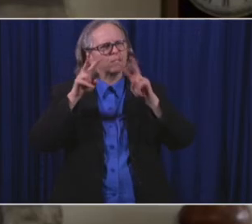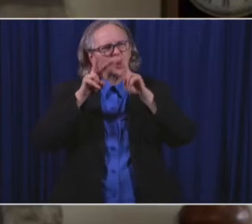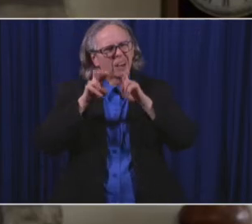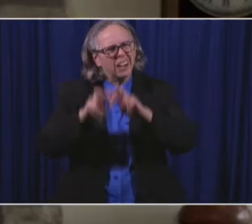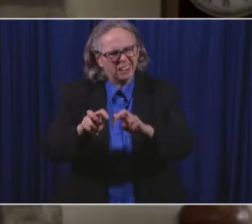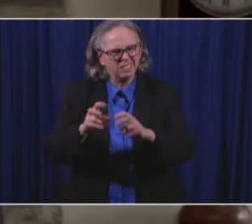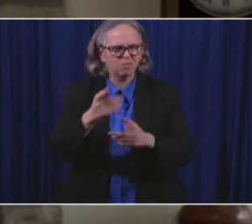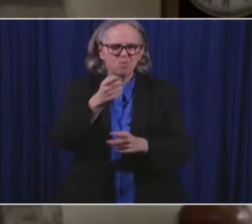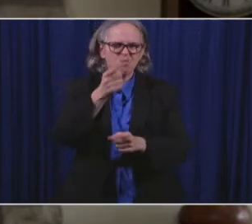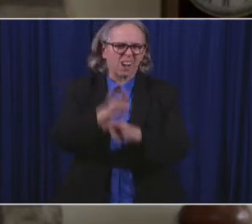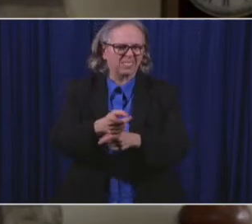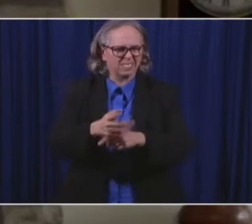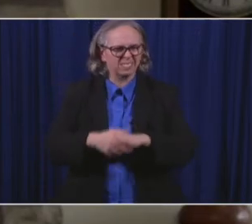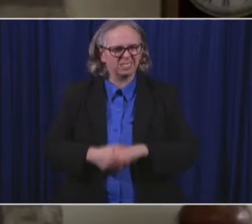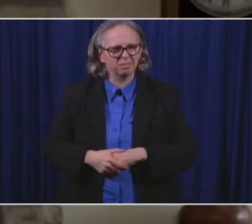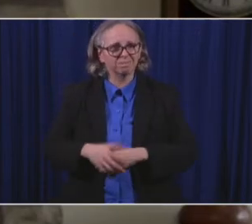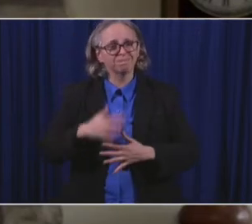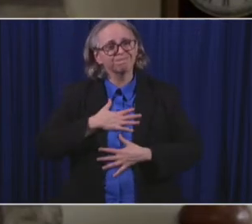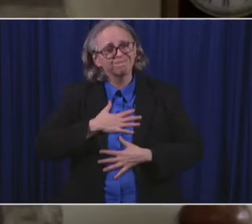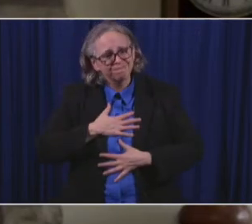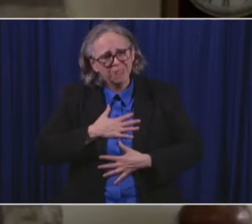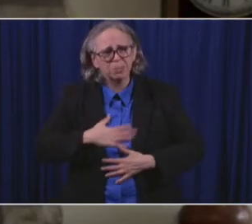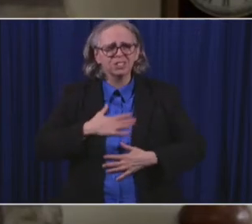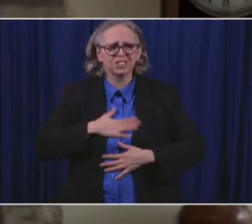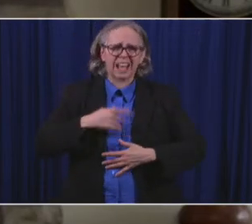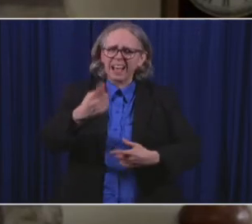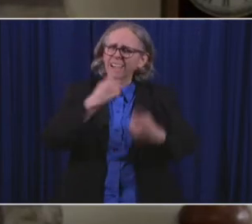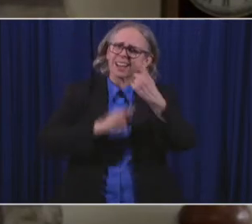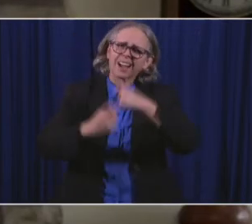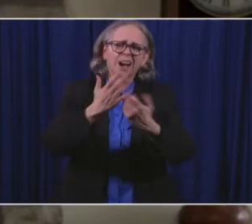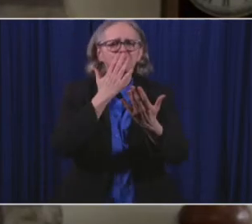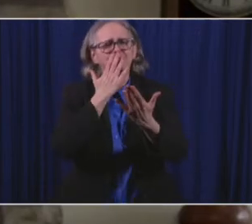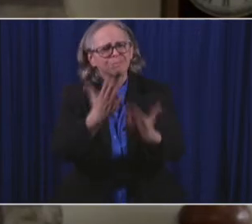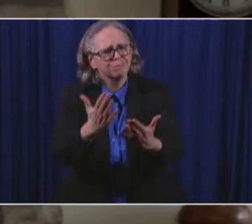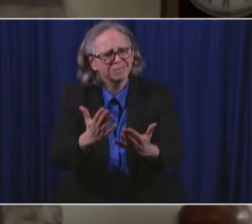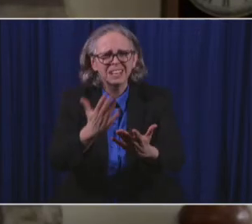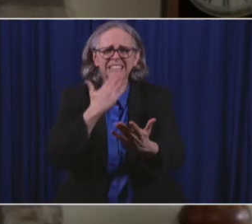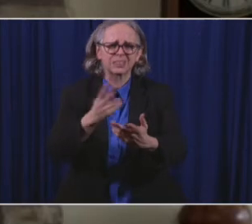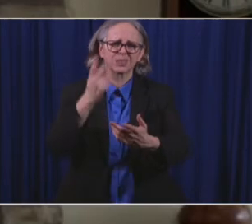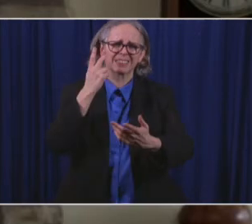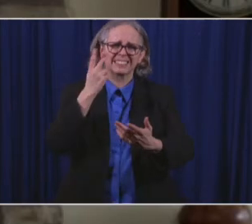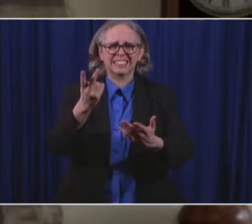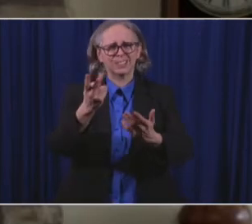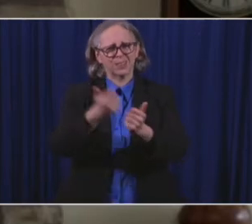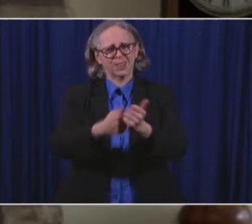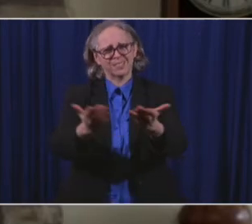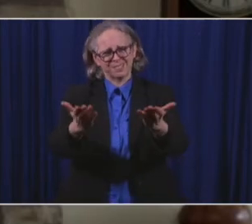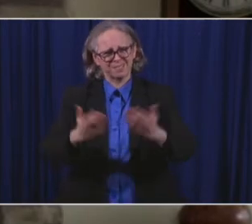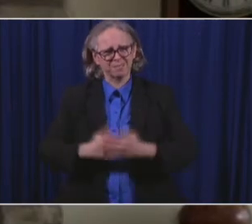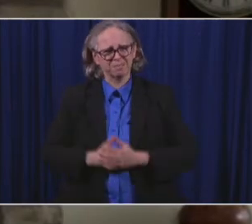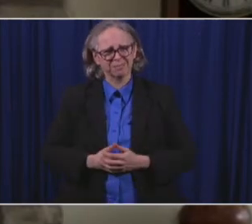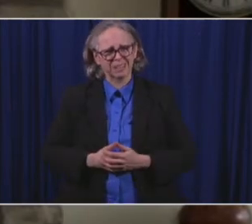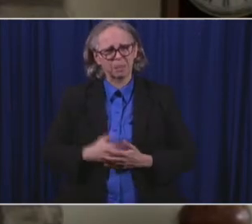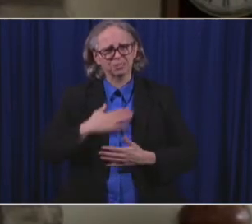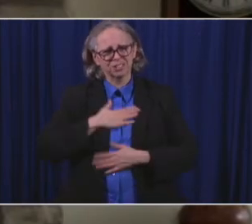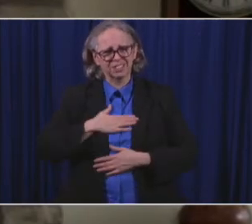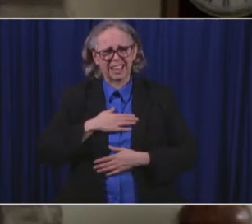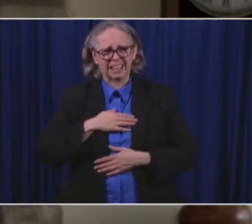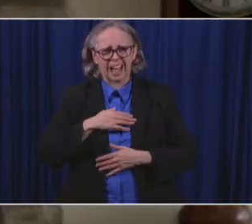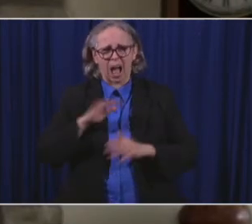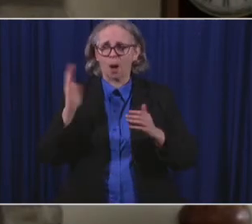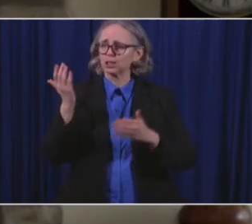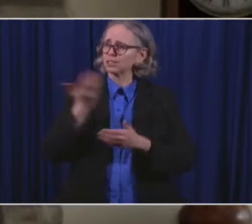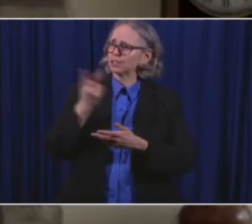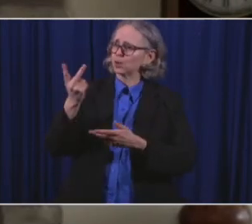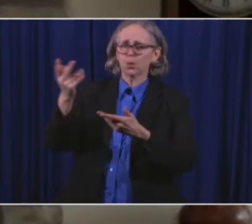So I appreciate the questions. Good to see everybody. We appreciate our two guests today. And